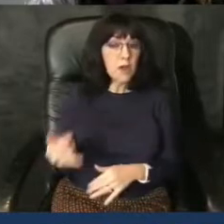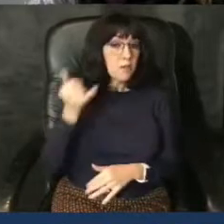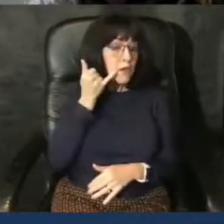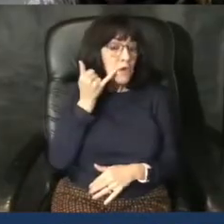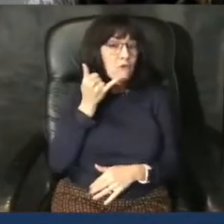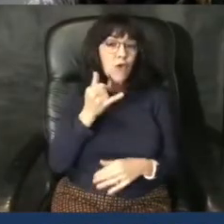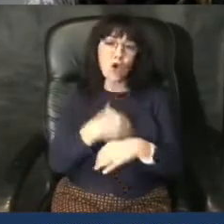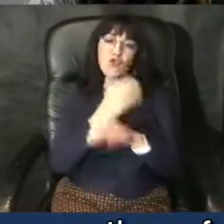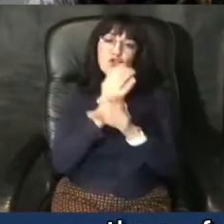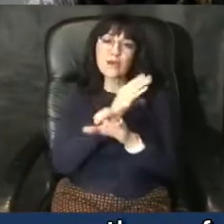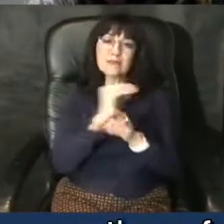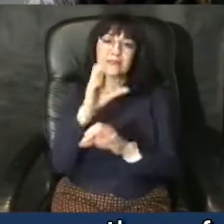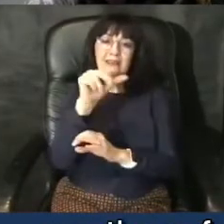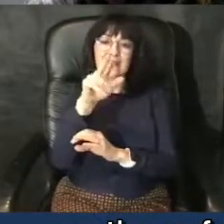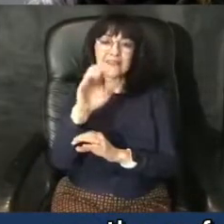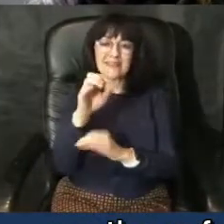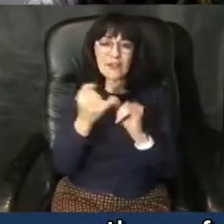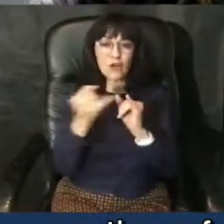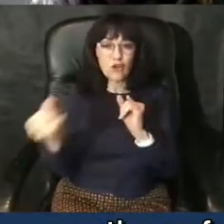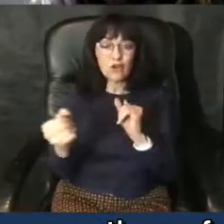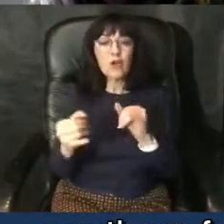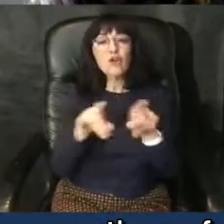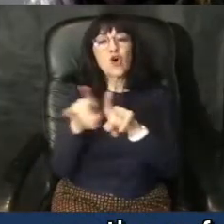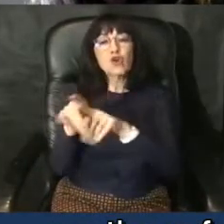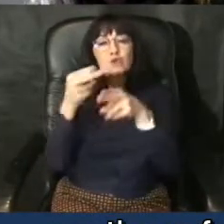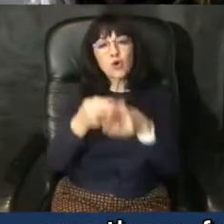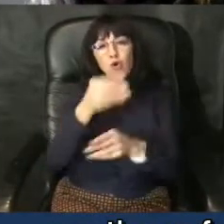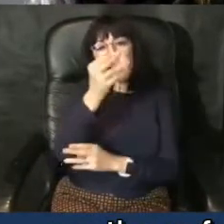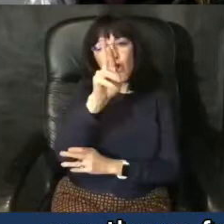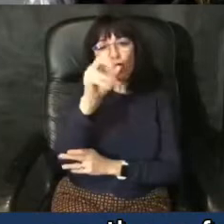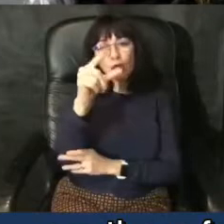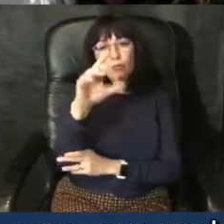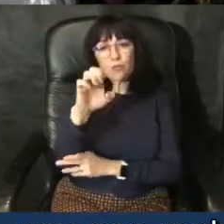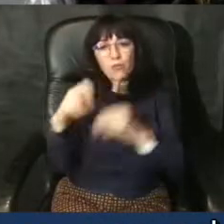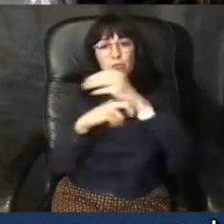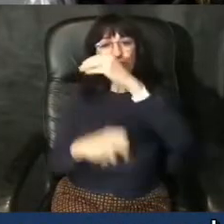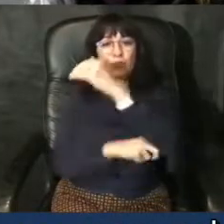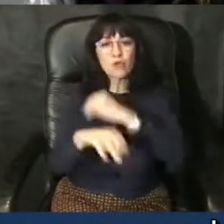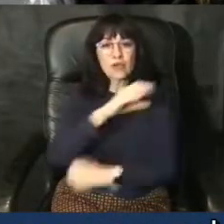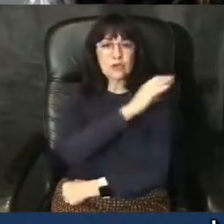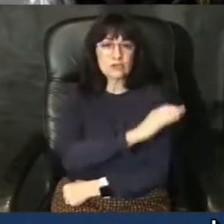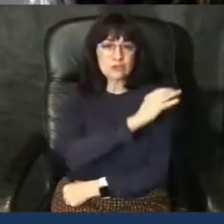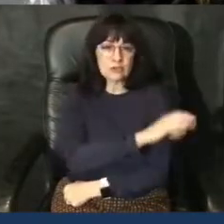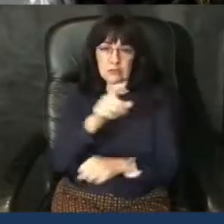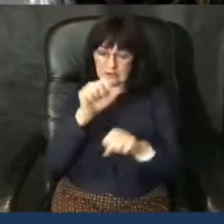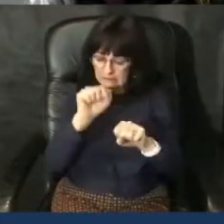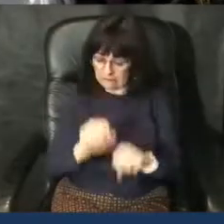well as our bridge clinics are there for you. And our bridge clinics are all by telephone, or you can make an appointment and walk